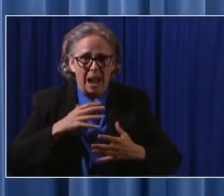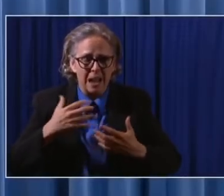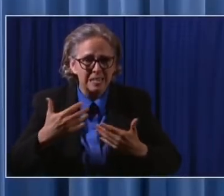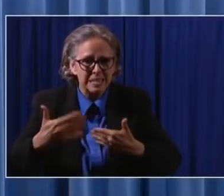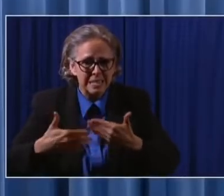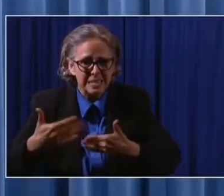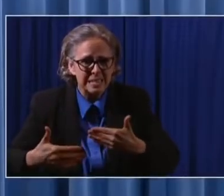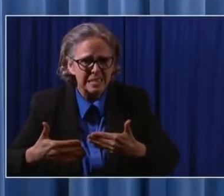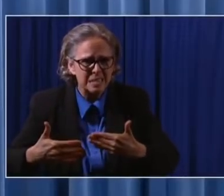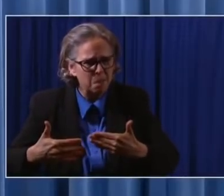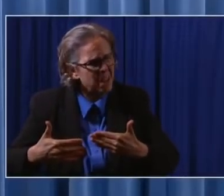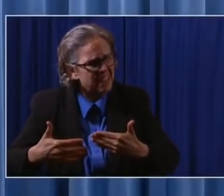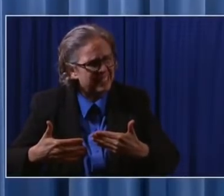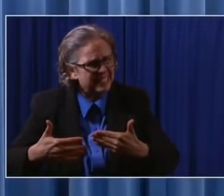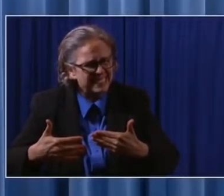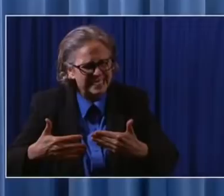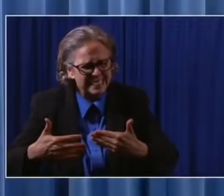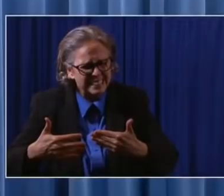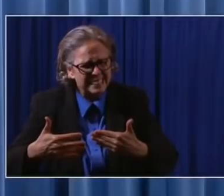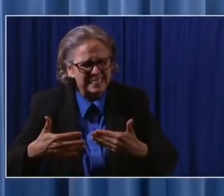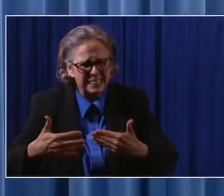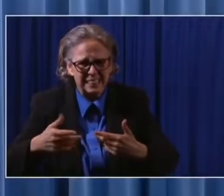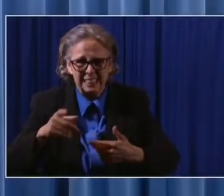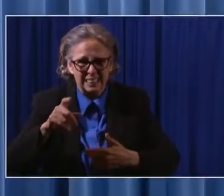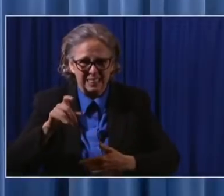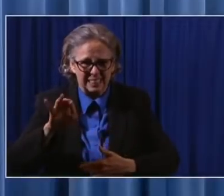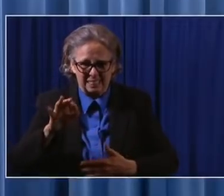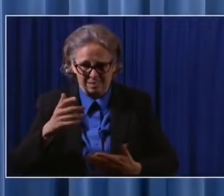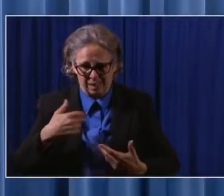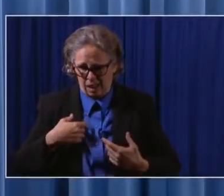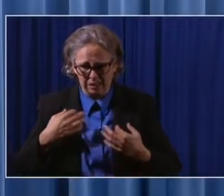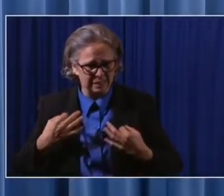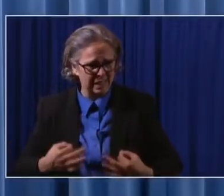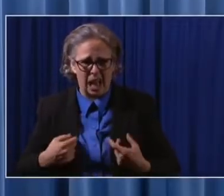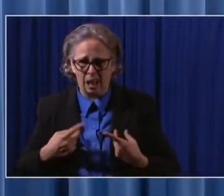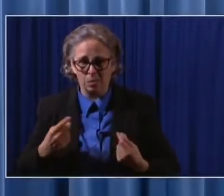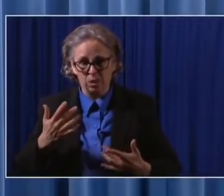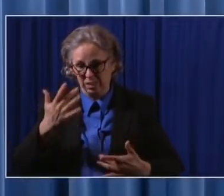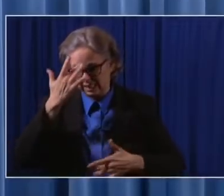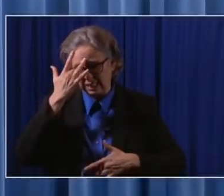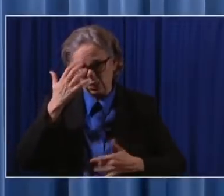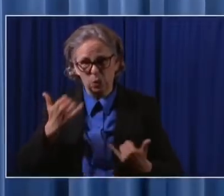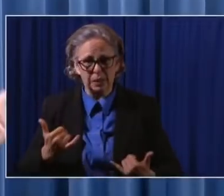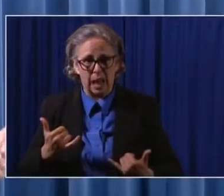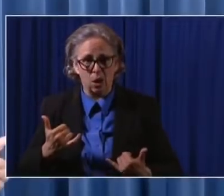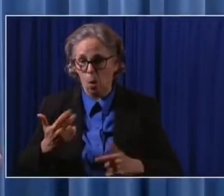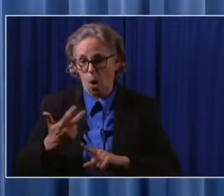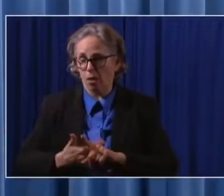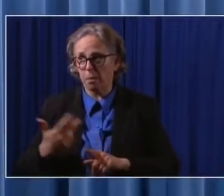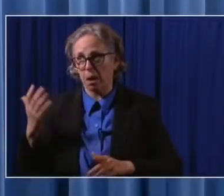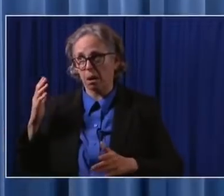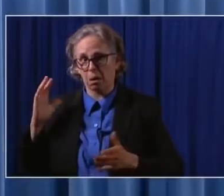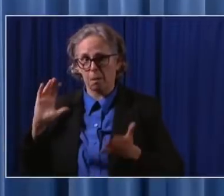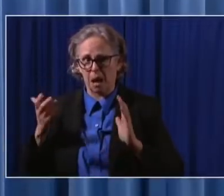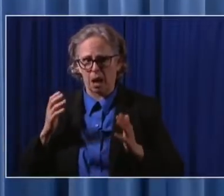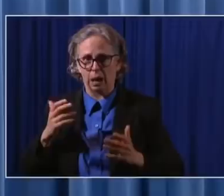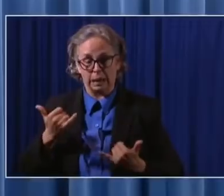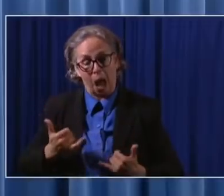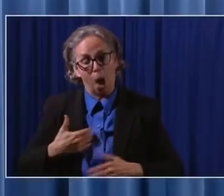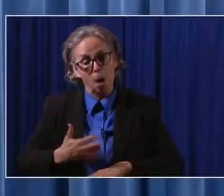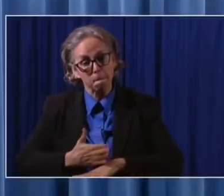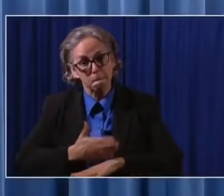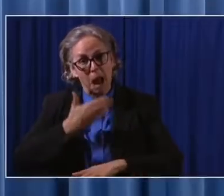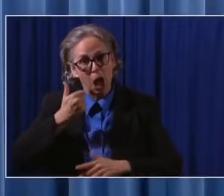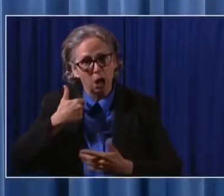if it's a choice of getting it today or 3 months ago, you're better off getting it today. And if it's today versus 3 months from now, you're better off 3 months from